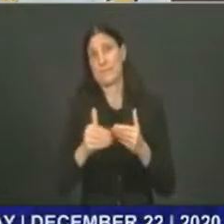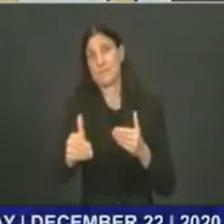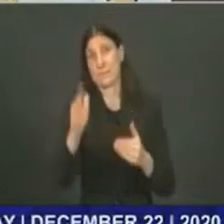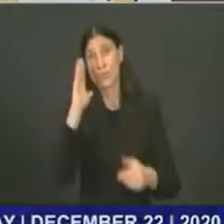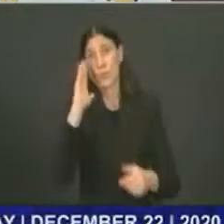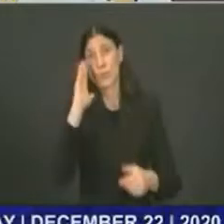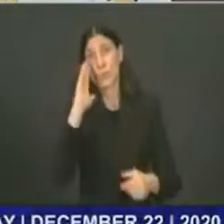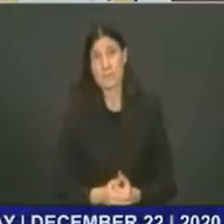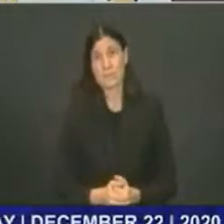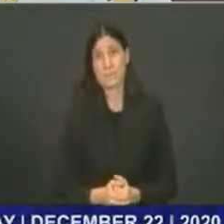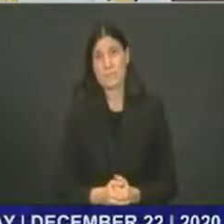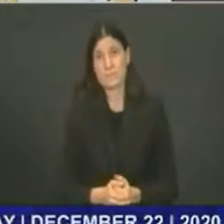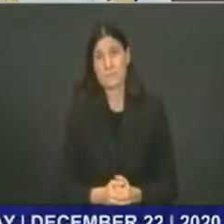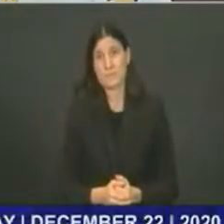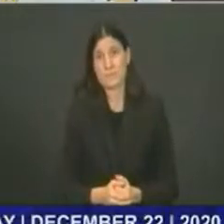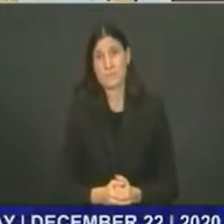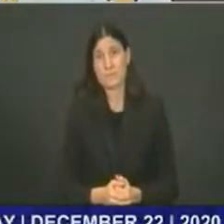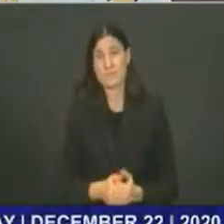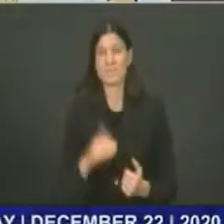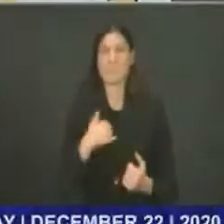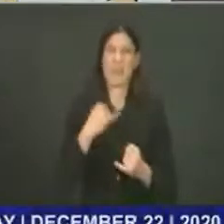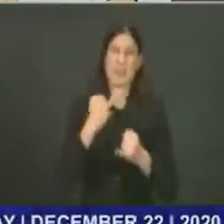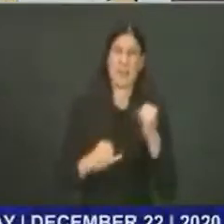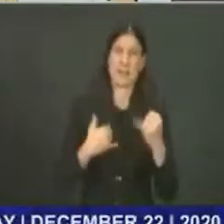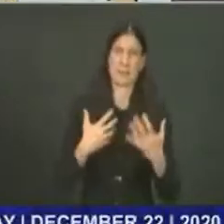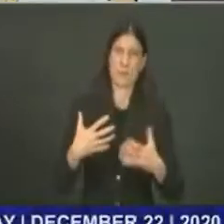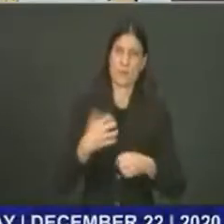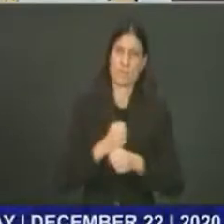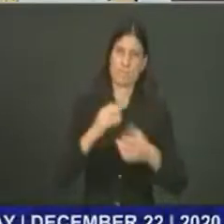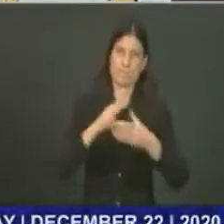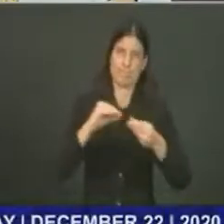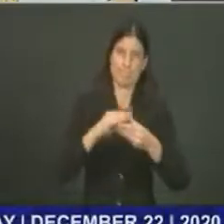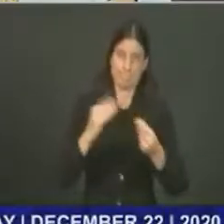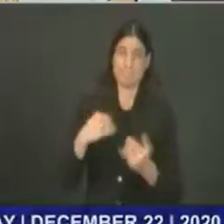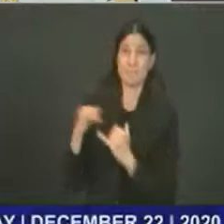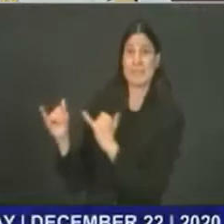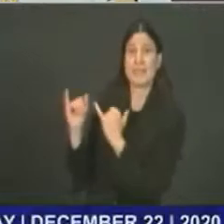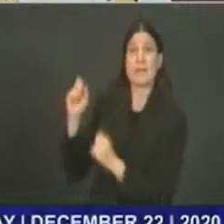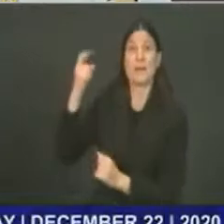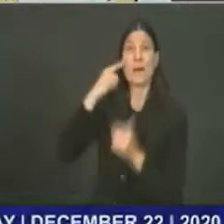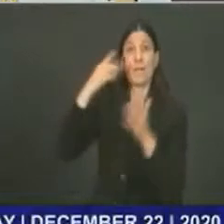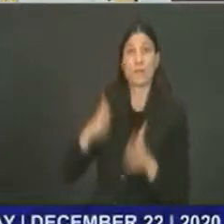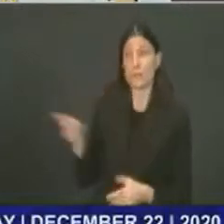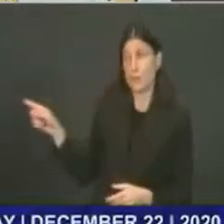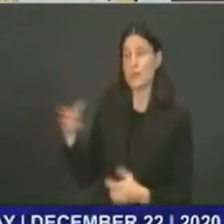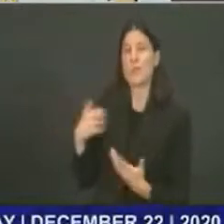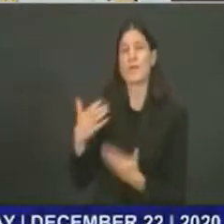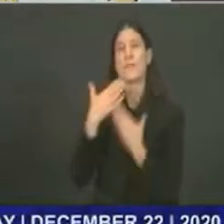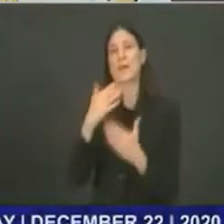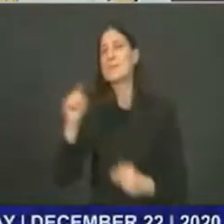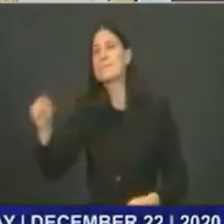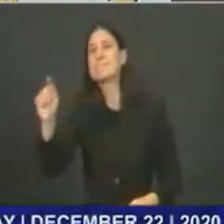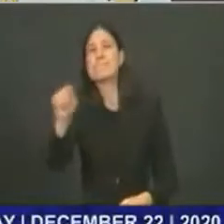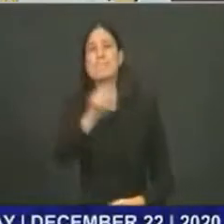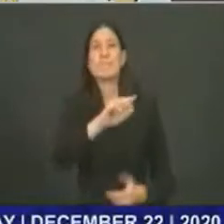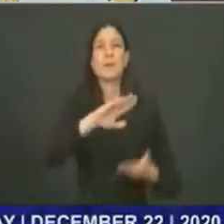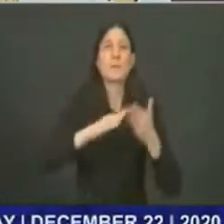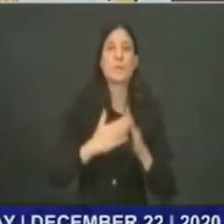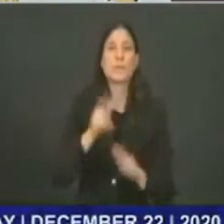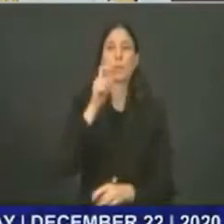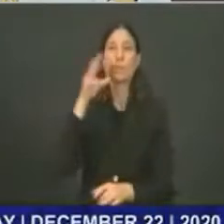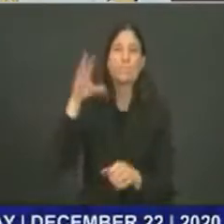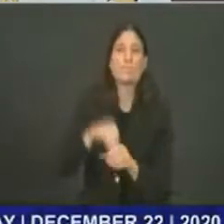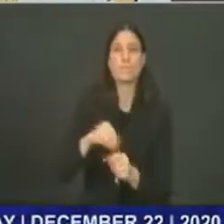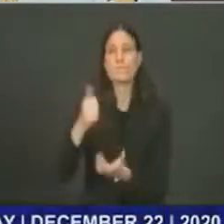want to echo some of the gratitude that the governor expressed. It's hard to put into words the amount